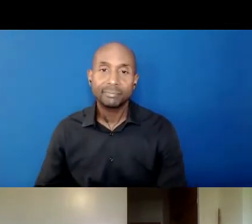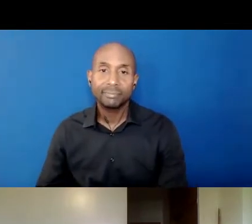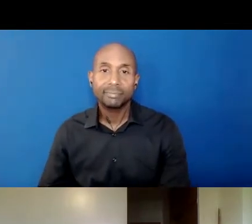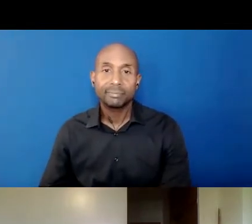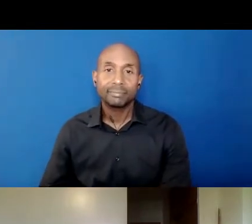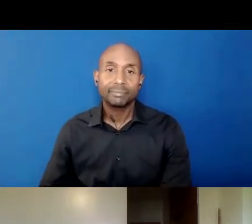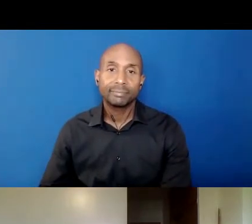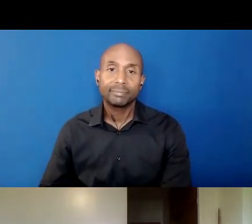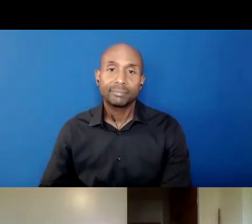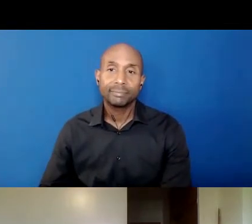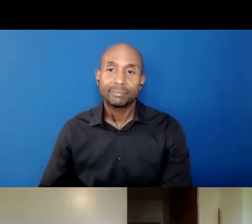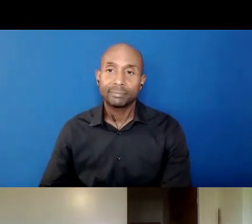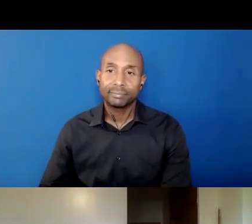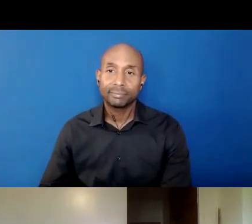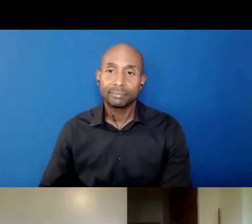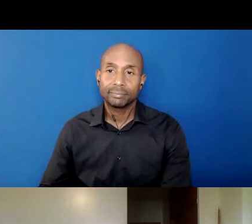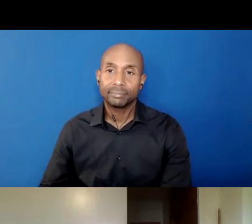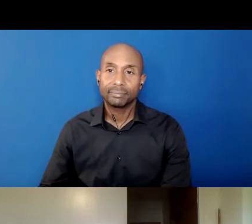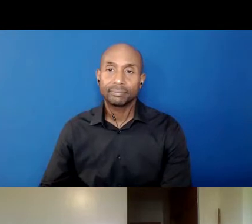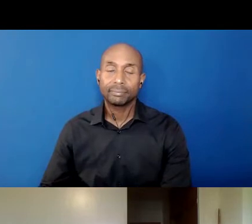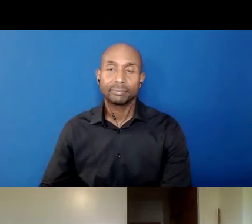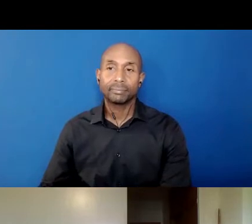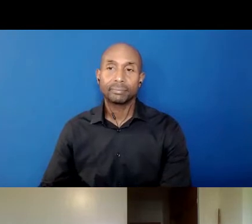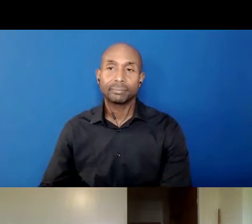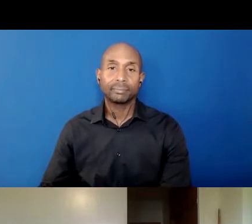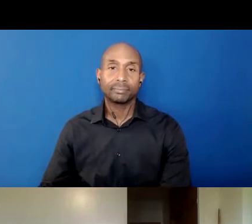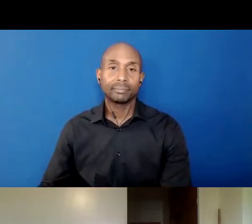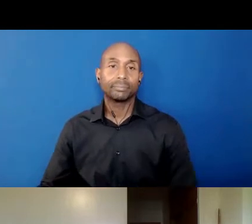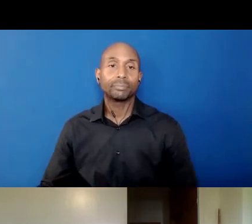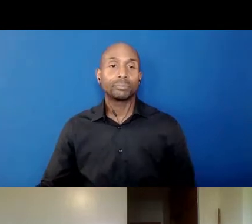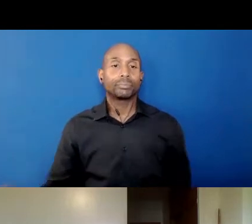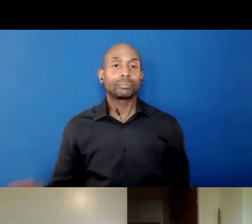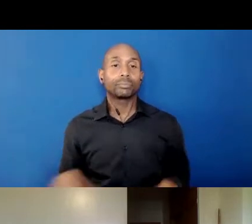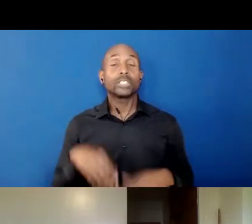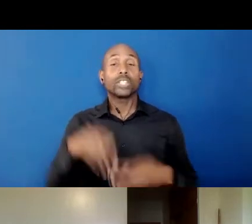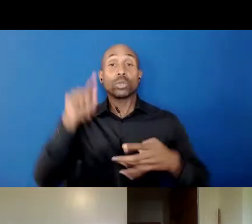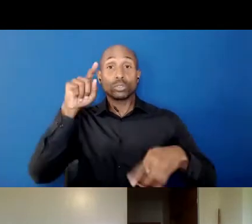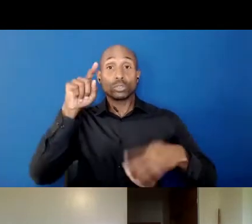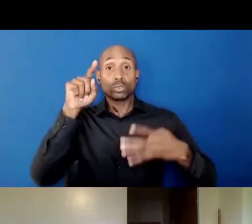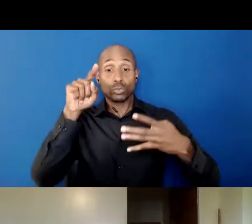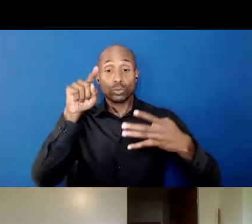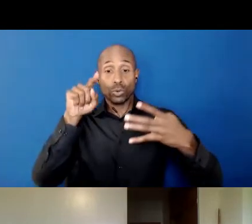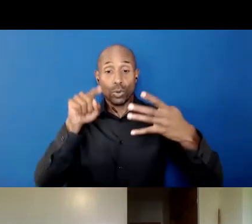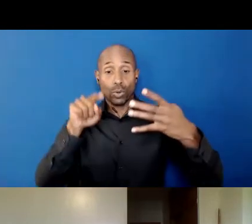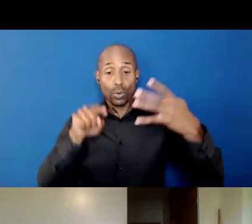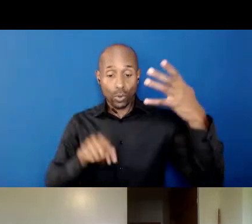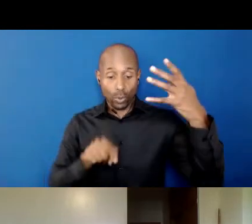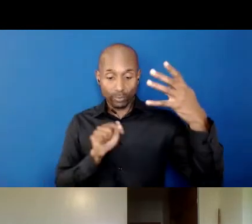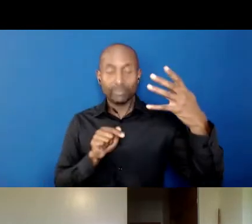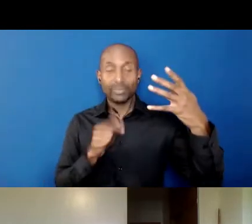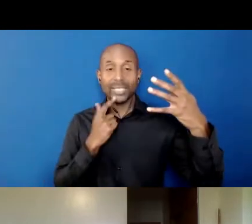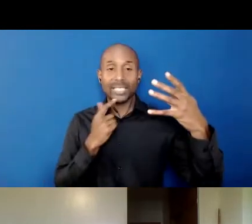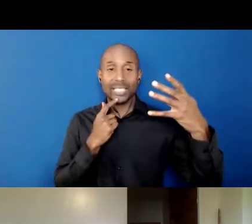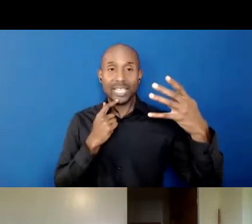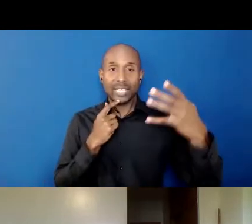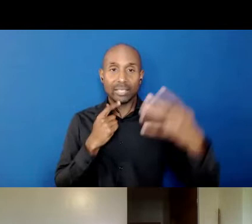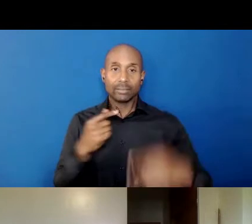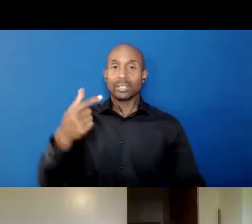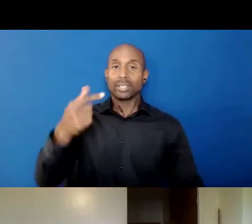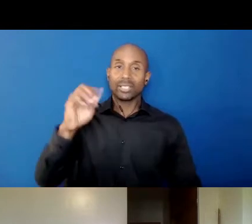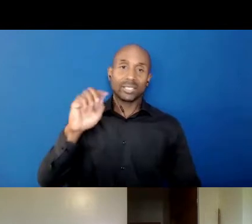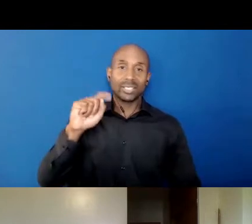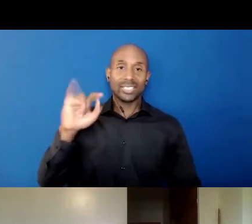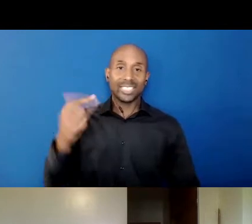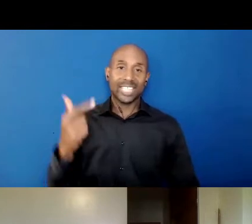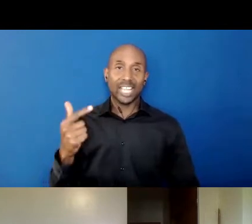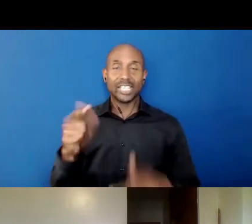scroll down and get to the getting started portion of the page, you'll find